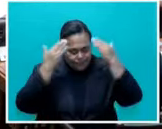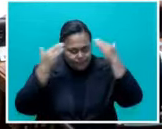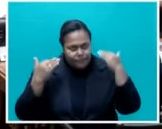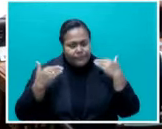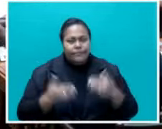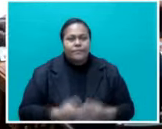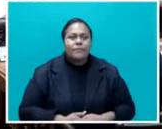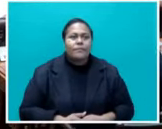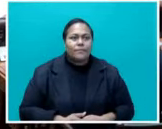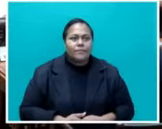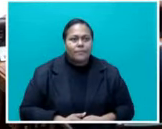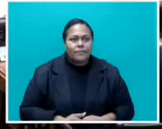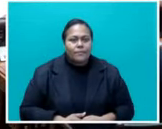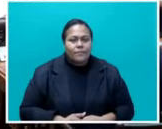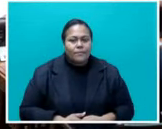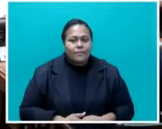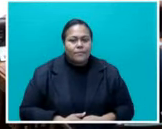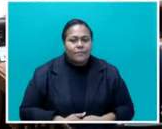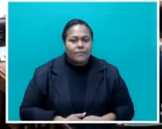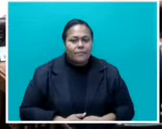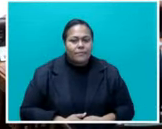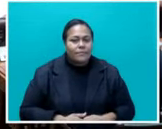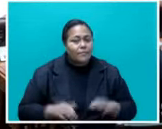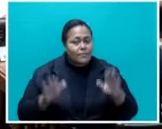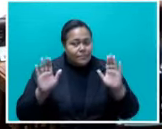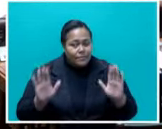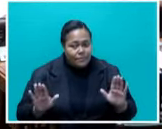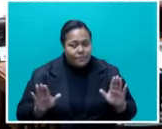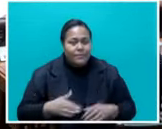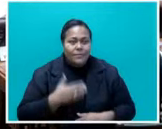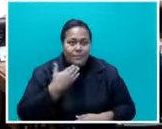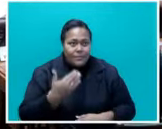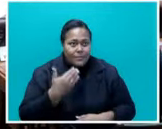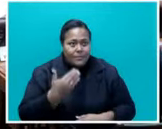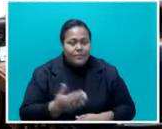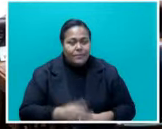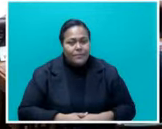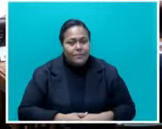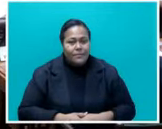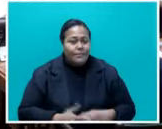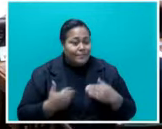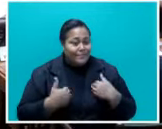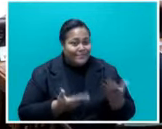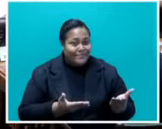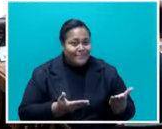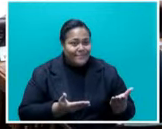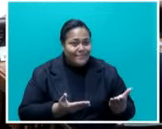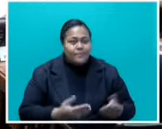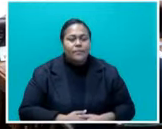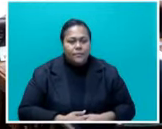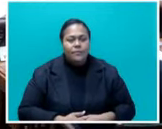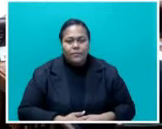Order. I give the floor to the Honourable Lavangavoka. You have the floor. Thank you, Honourable Speaker.